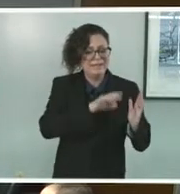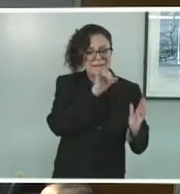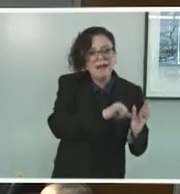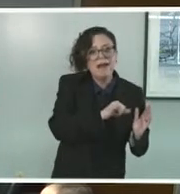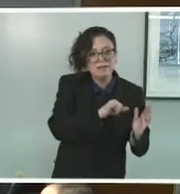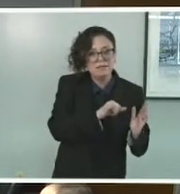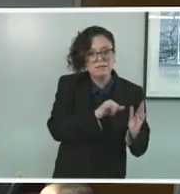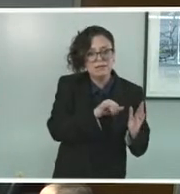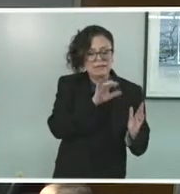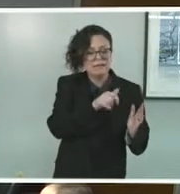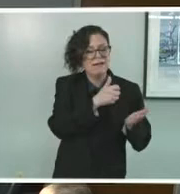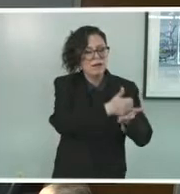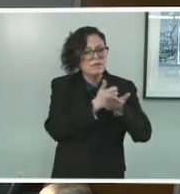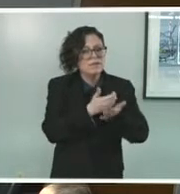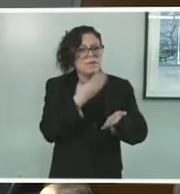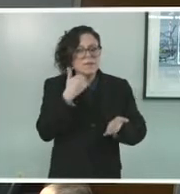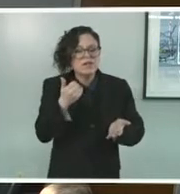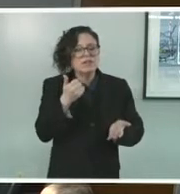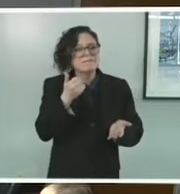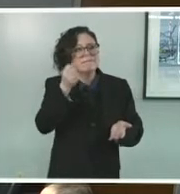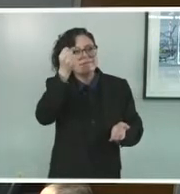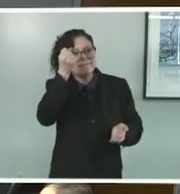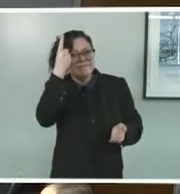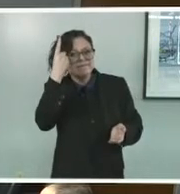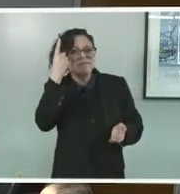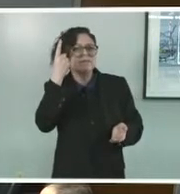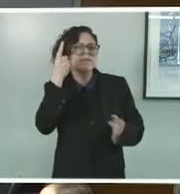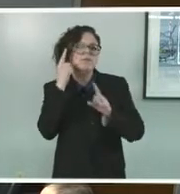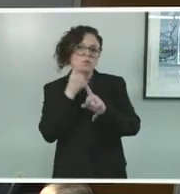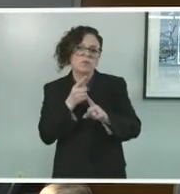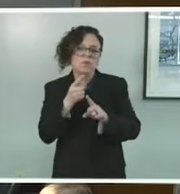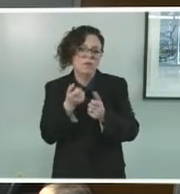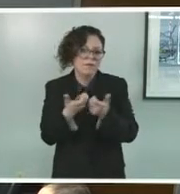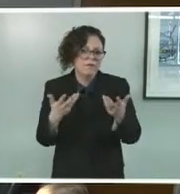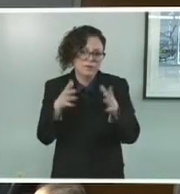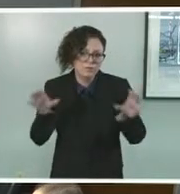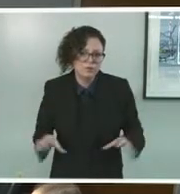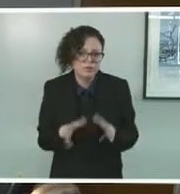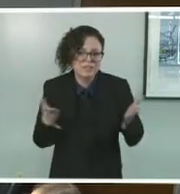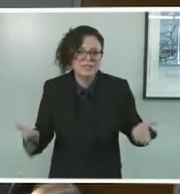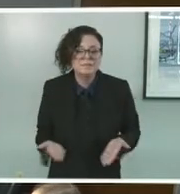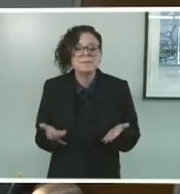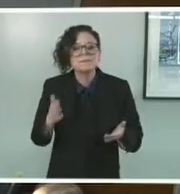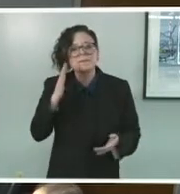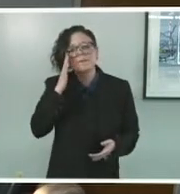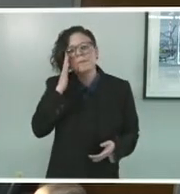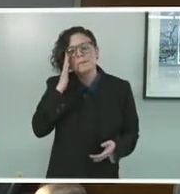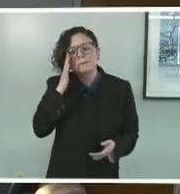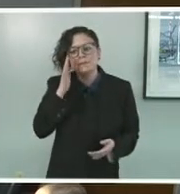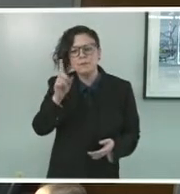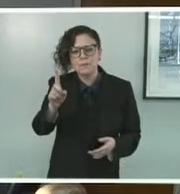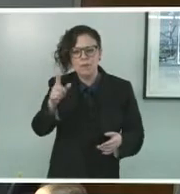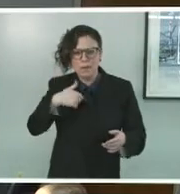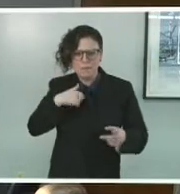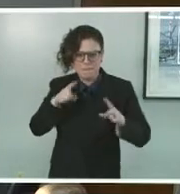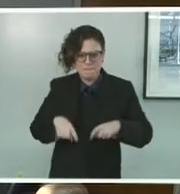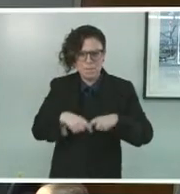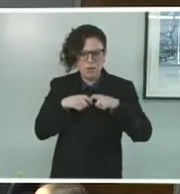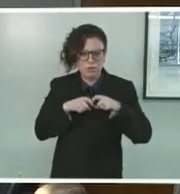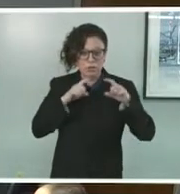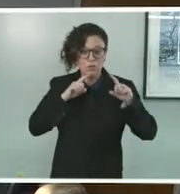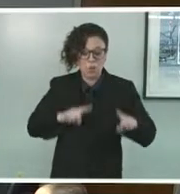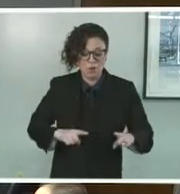really adds some context to what we're trying to do here. Excellent. Let me pause there to say that the